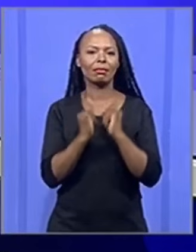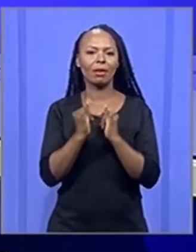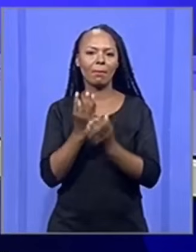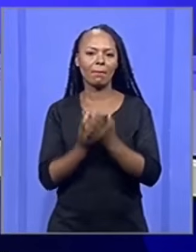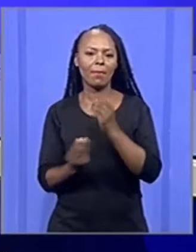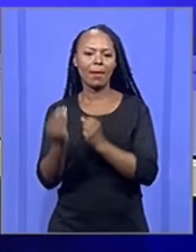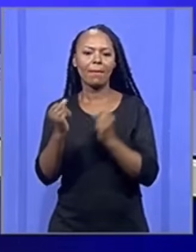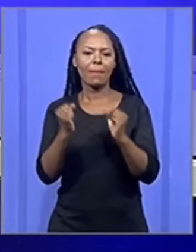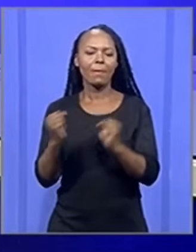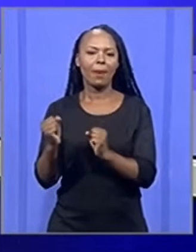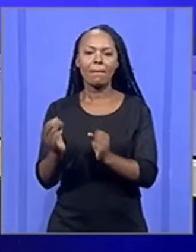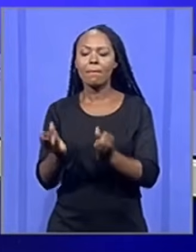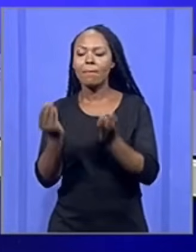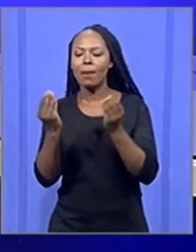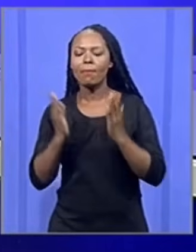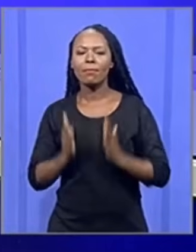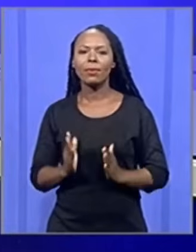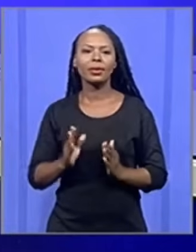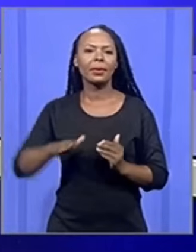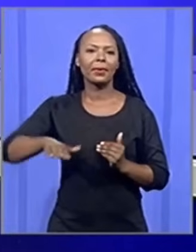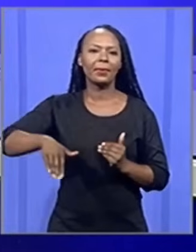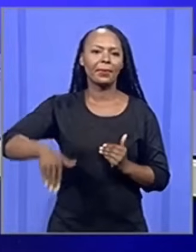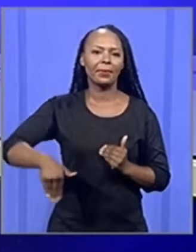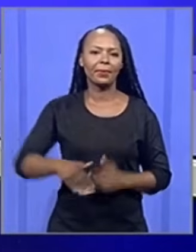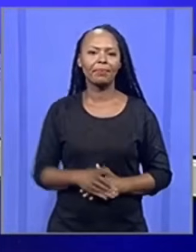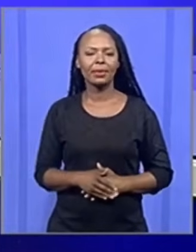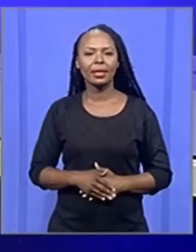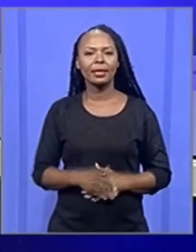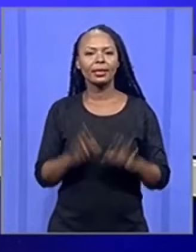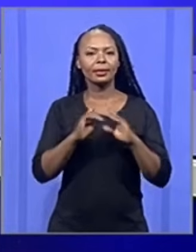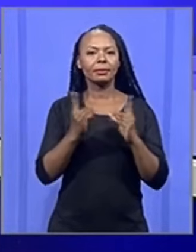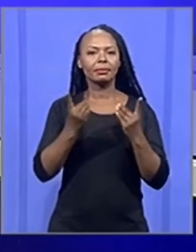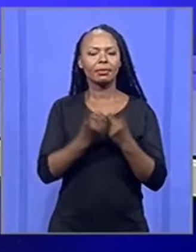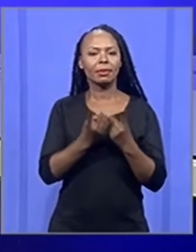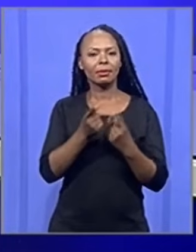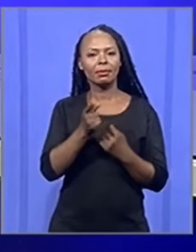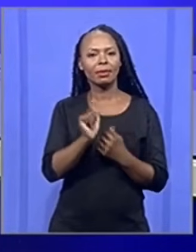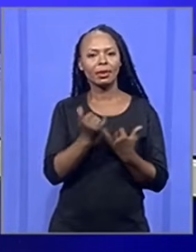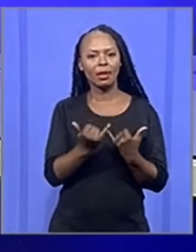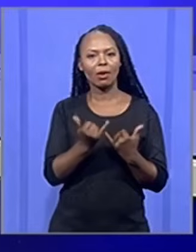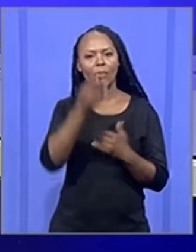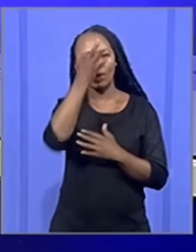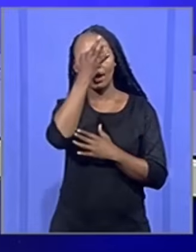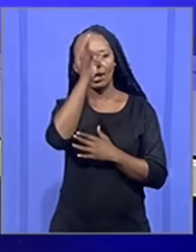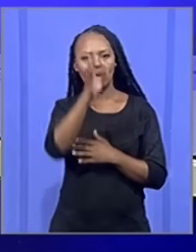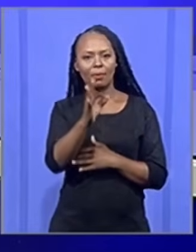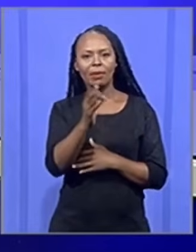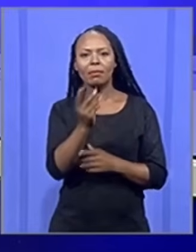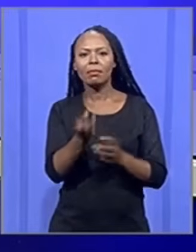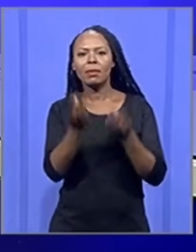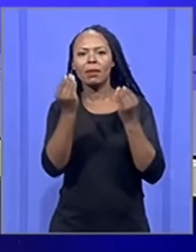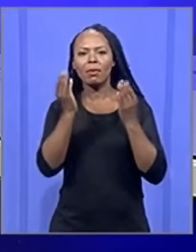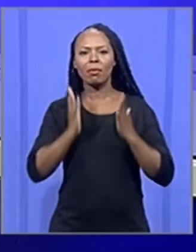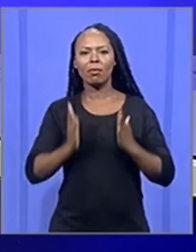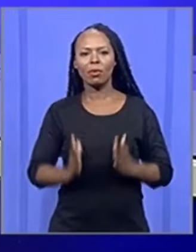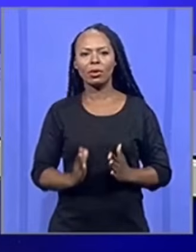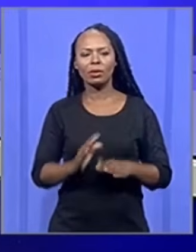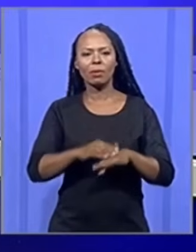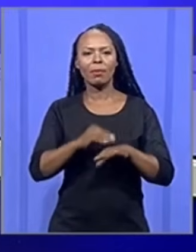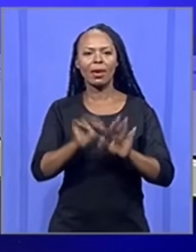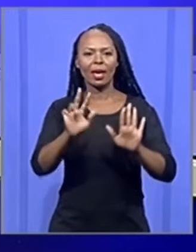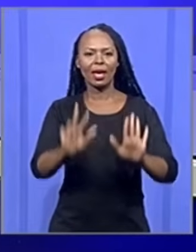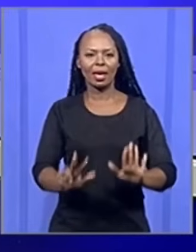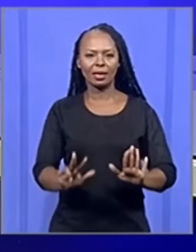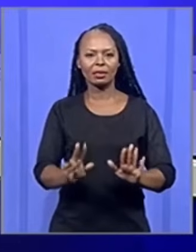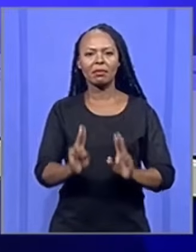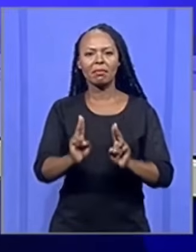timetse. Lefapha la Puso tshwaraganelo le bone setopo sa mosimane wa dingwaga di le 8 yo a nwetseng monokeng